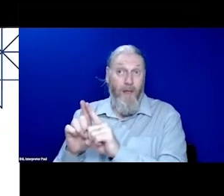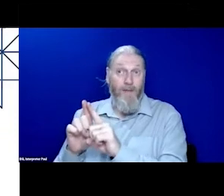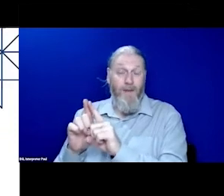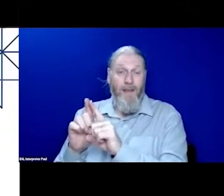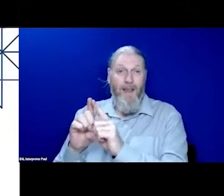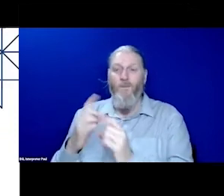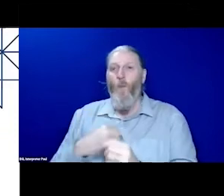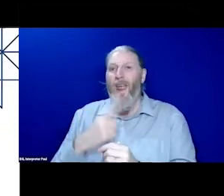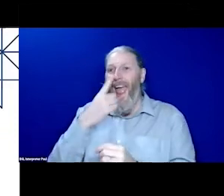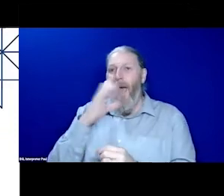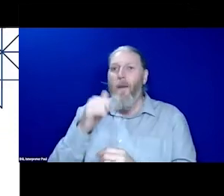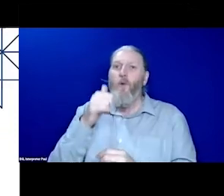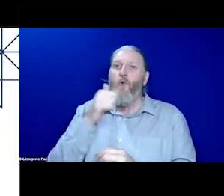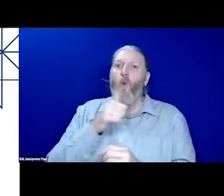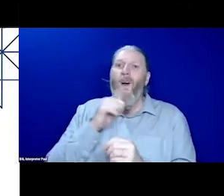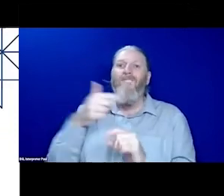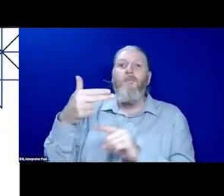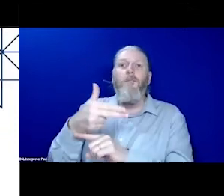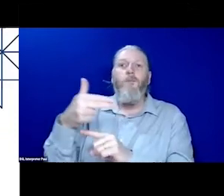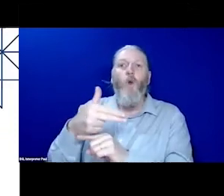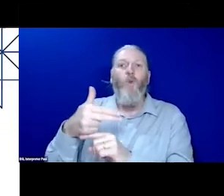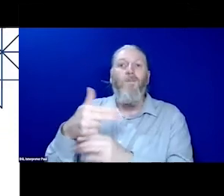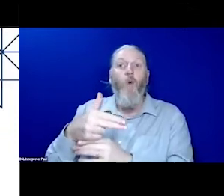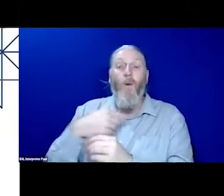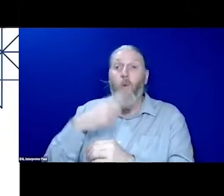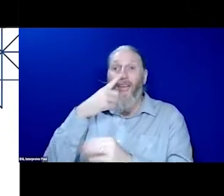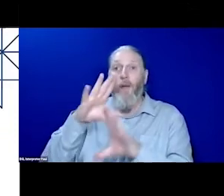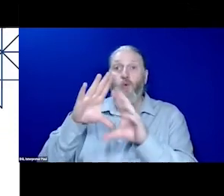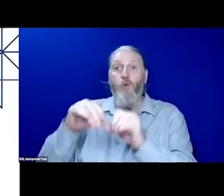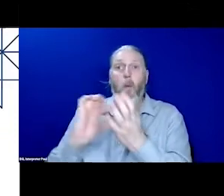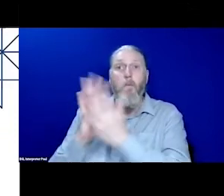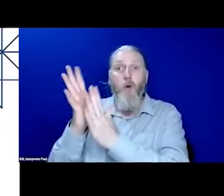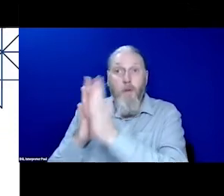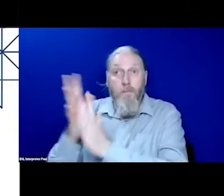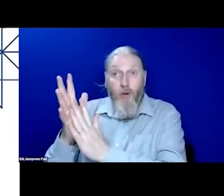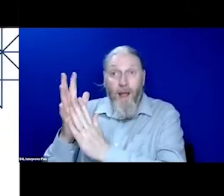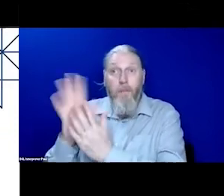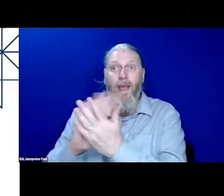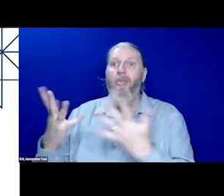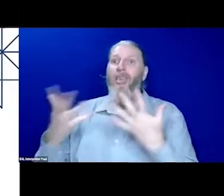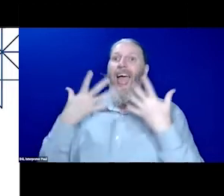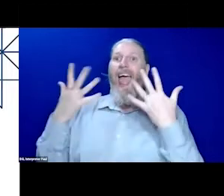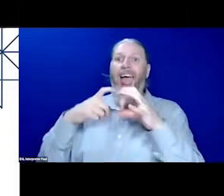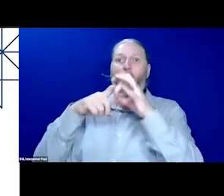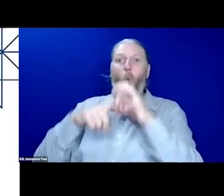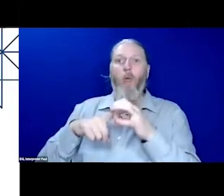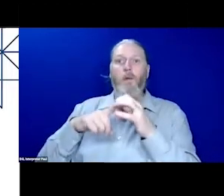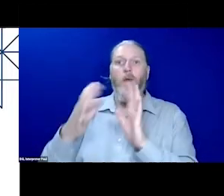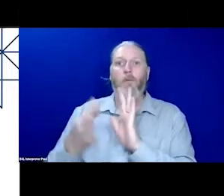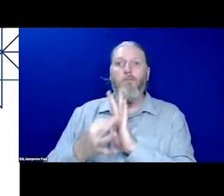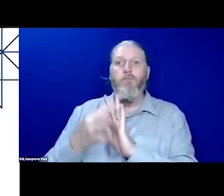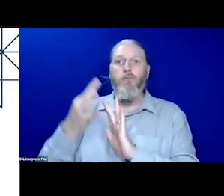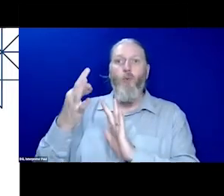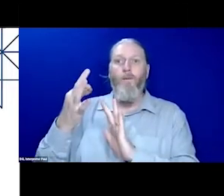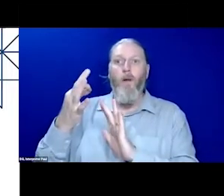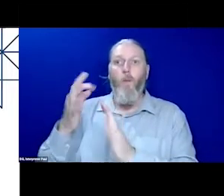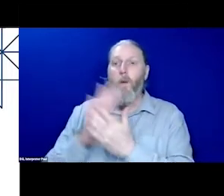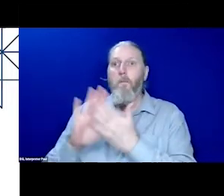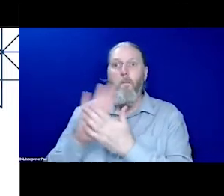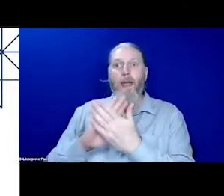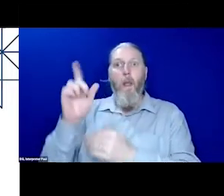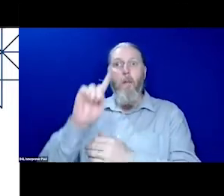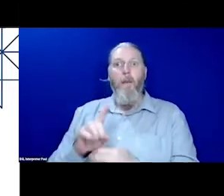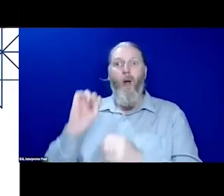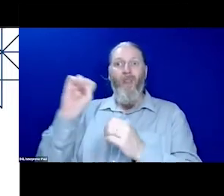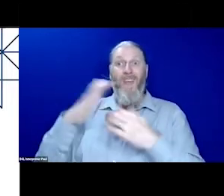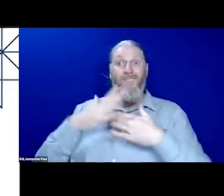burning fossil fuels would improve air quality and improve the physical and mental health of millions of people